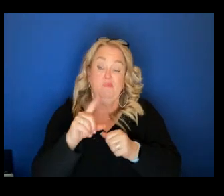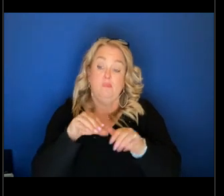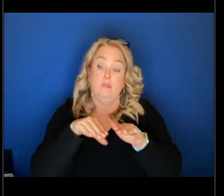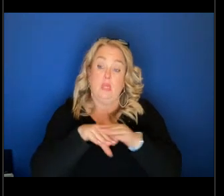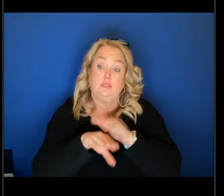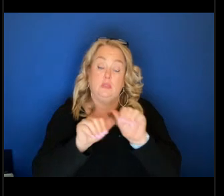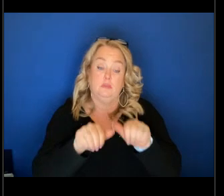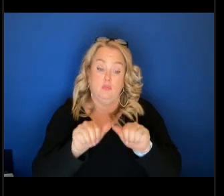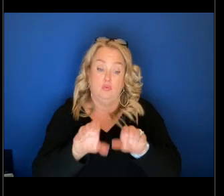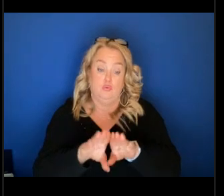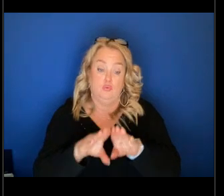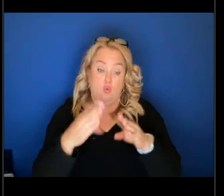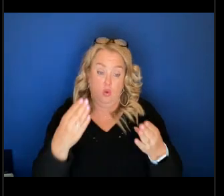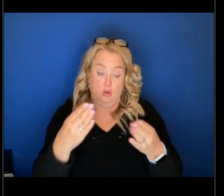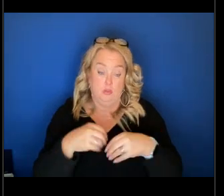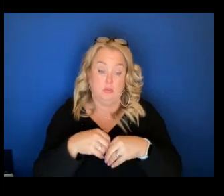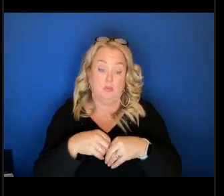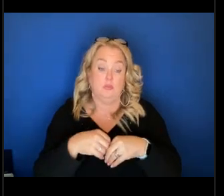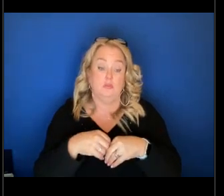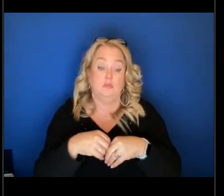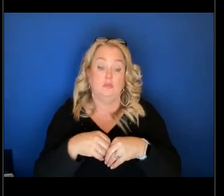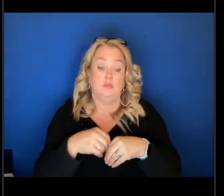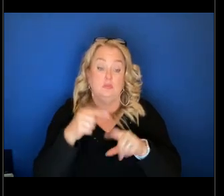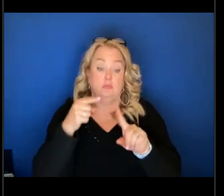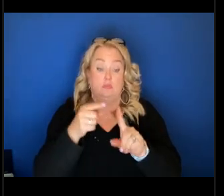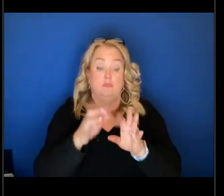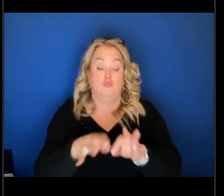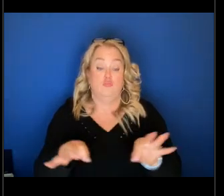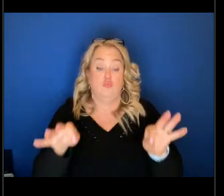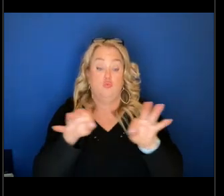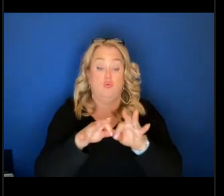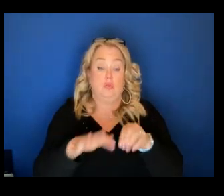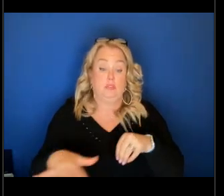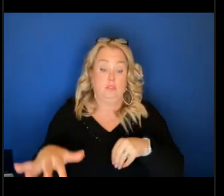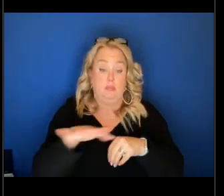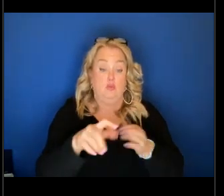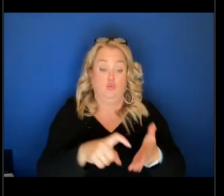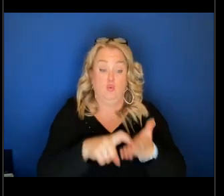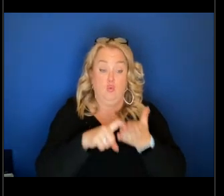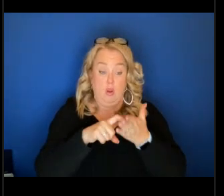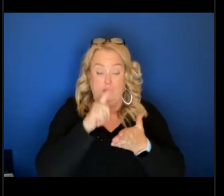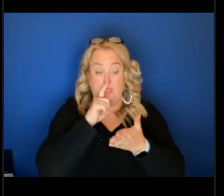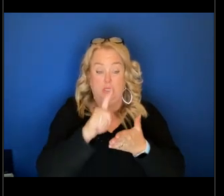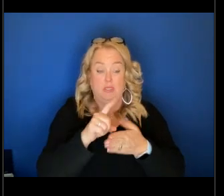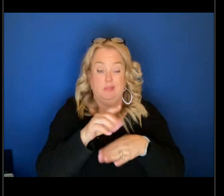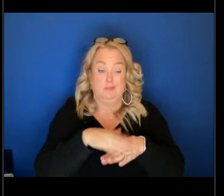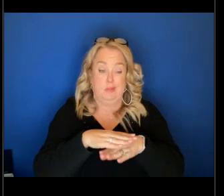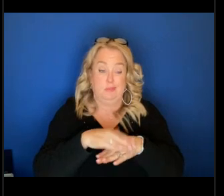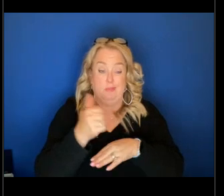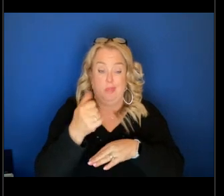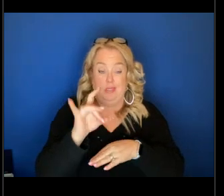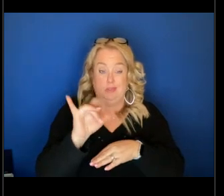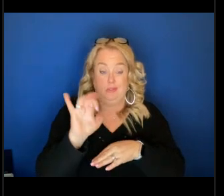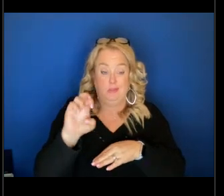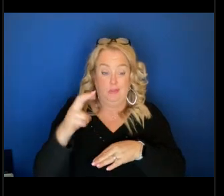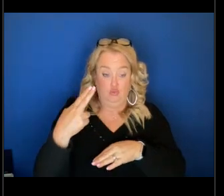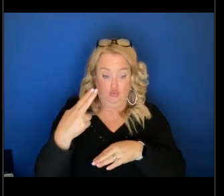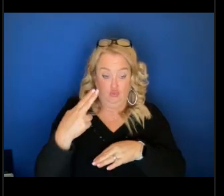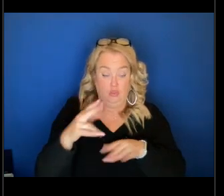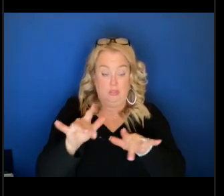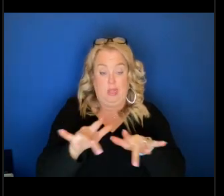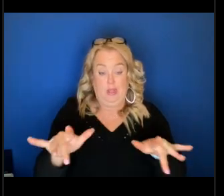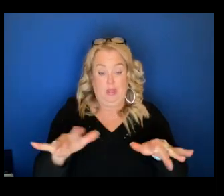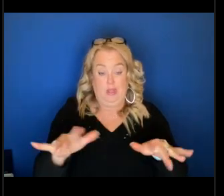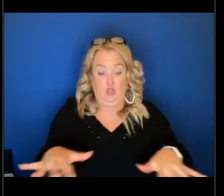For accessible doors, a key maneuvering space requirement is a minimum 18